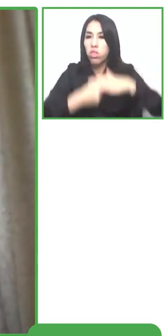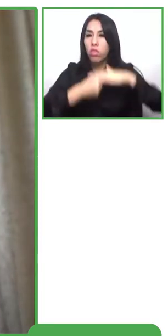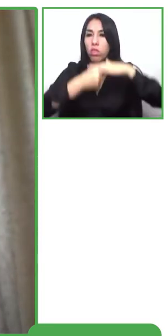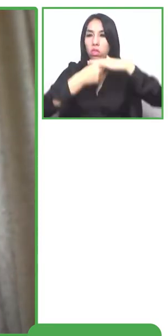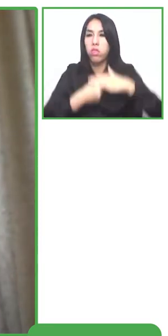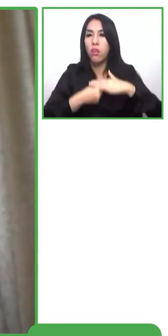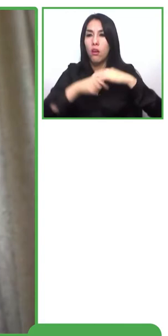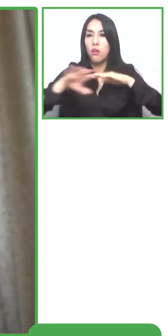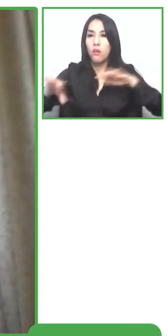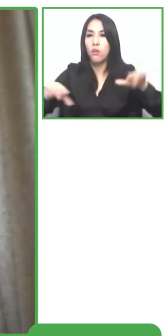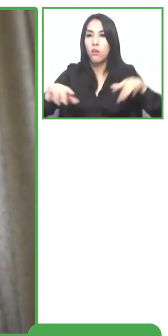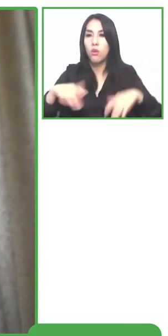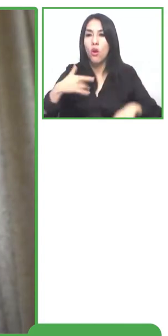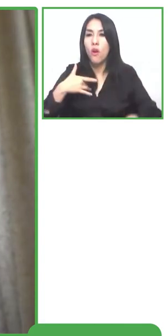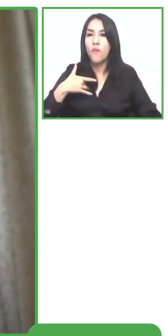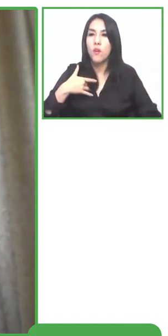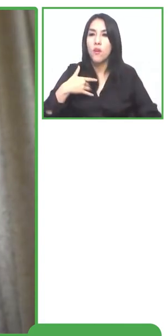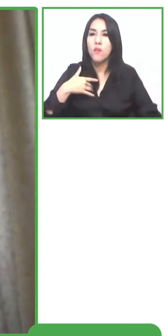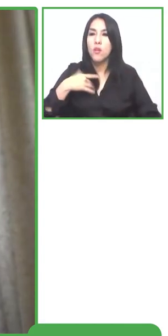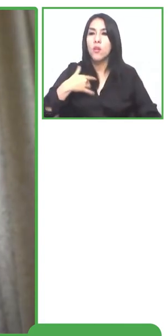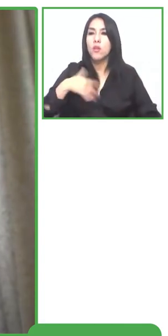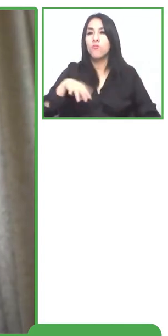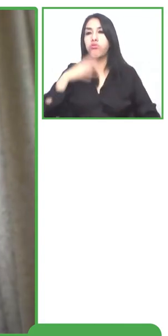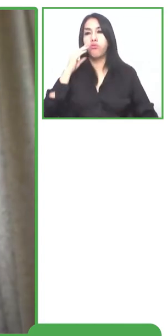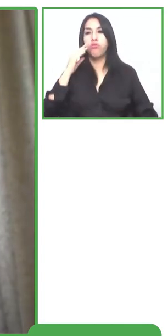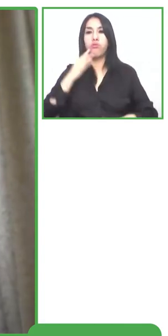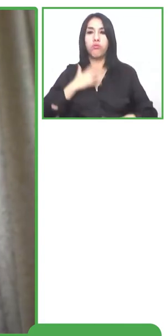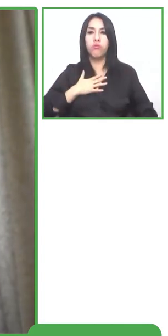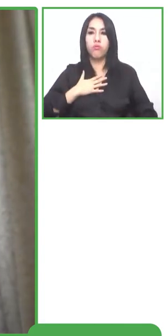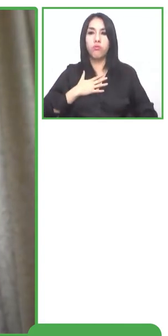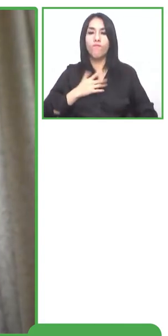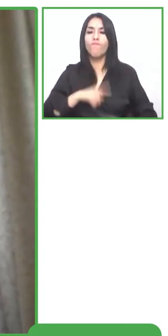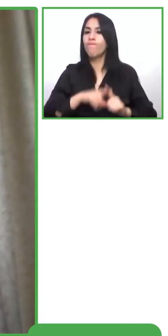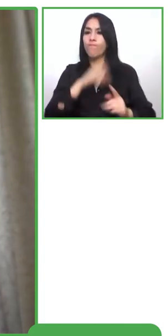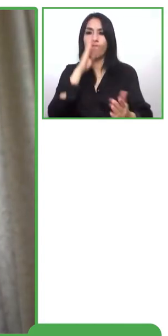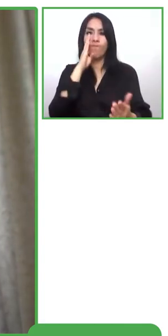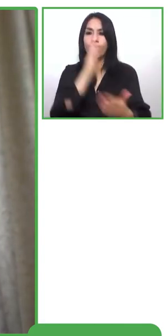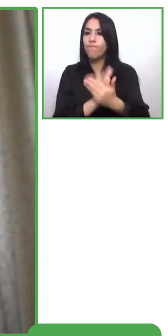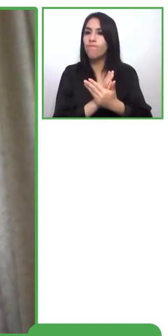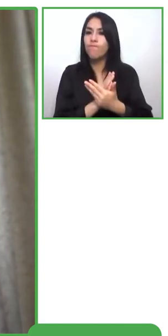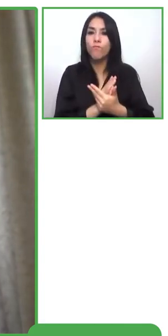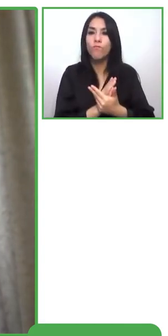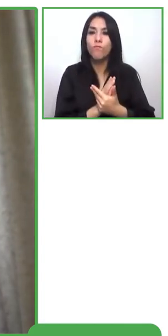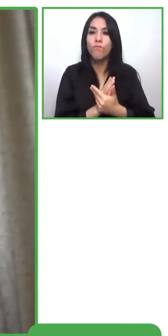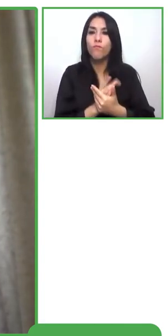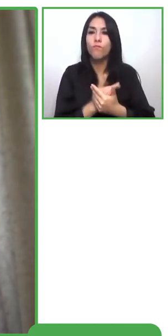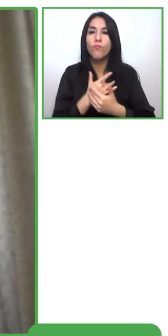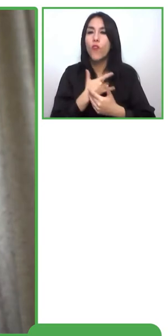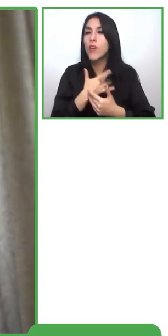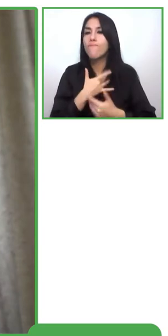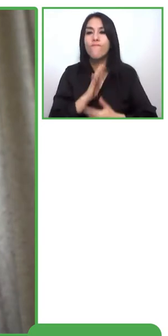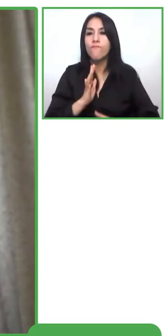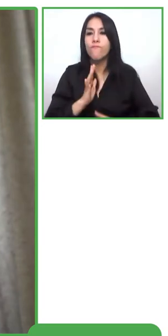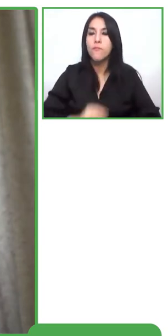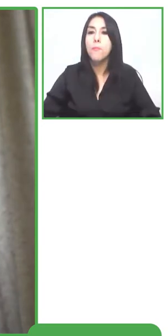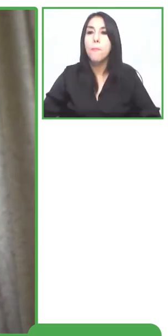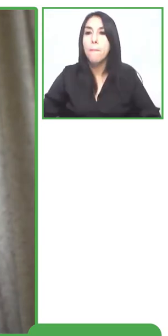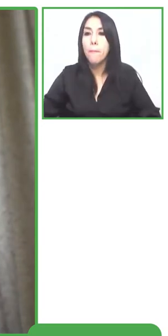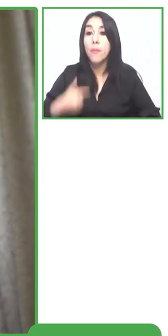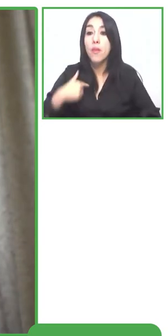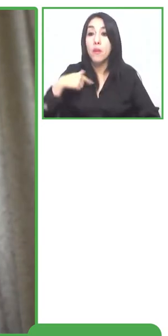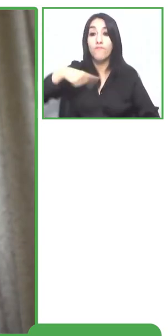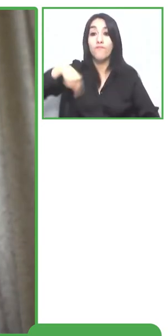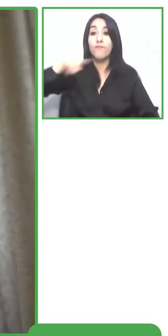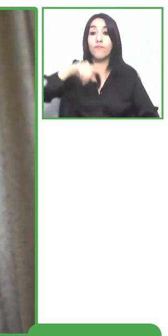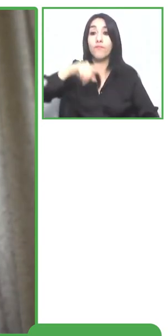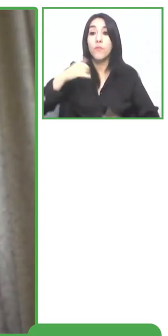these tools and with these different types of training and education, we can, in a